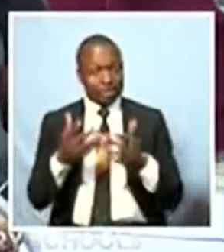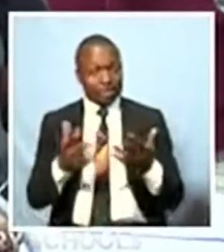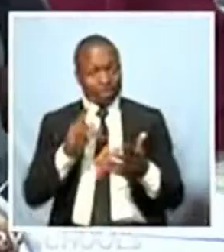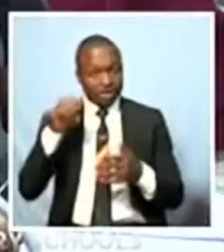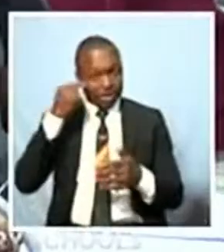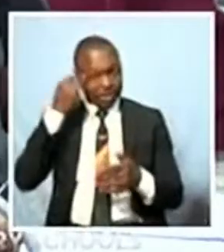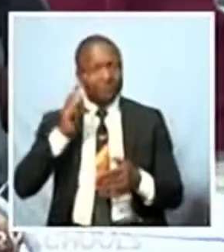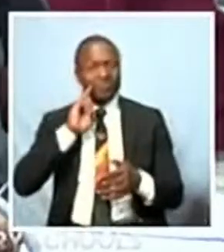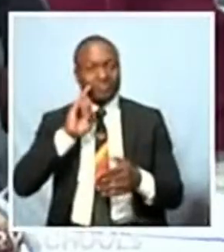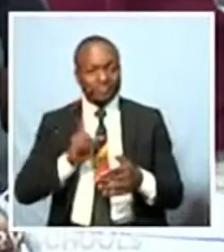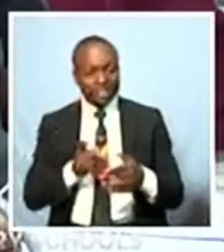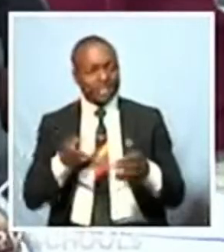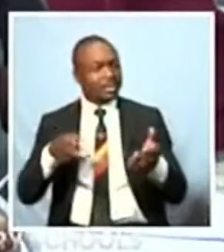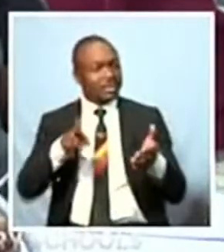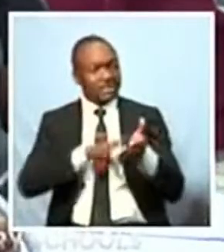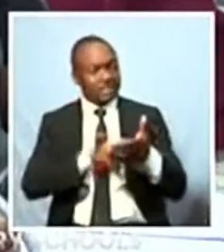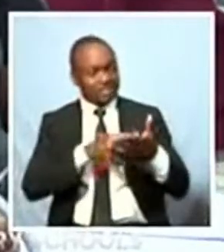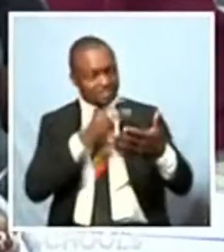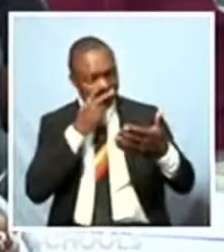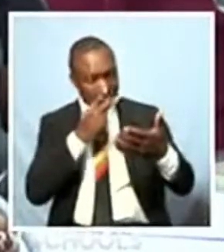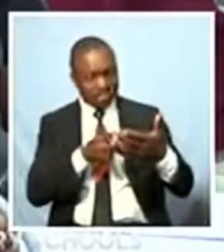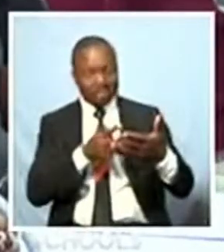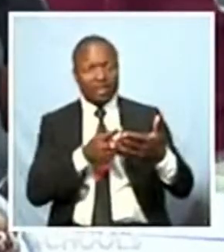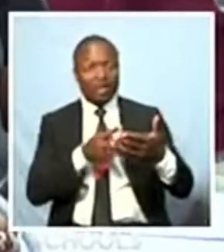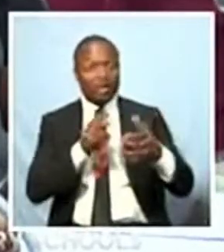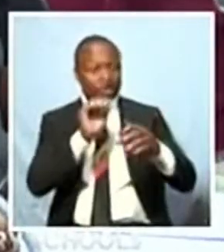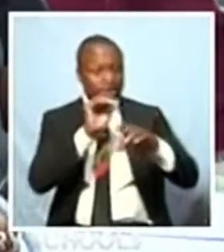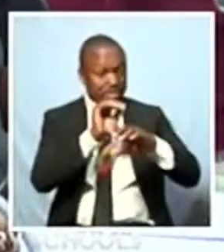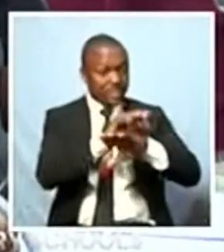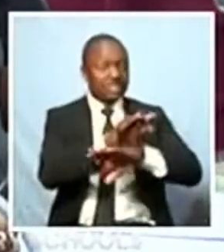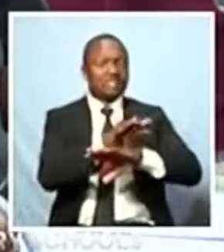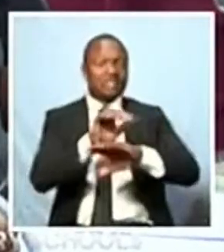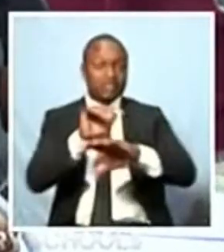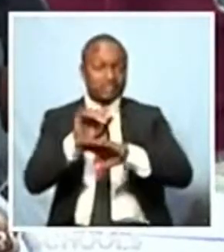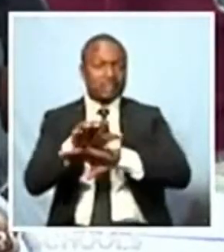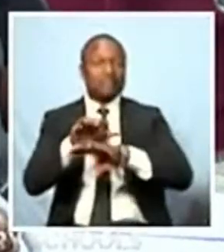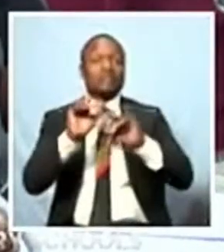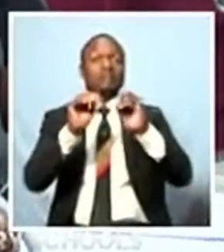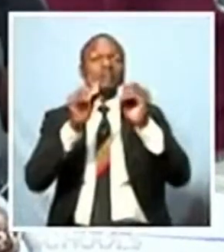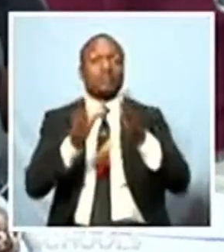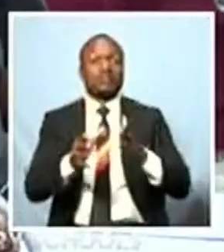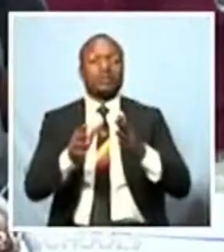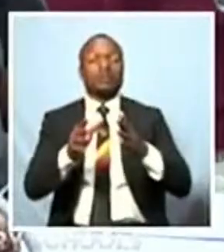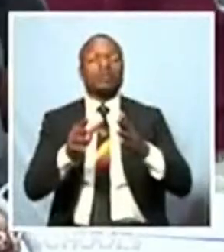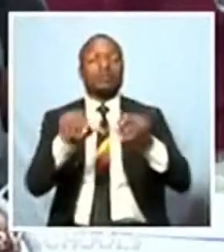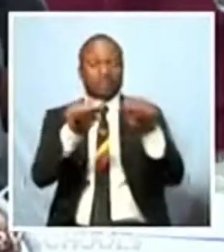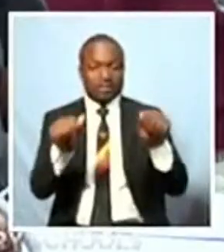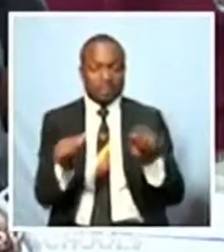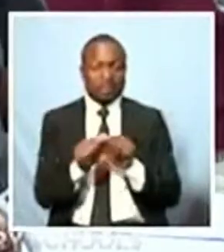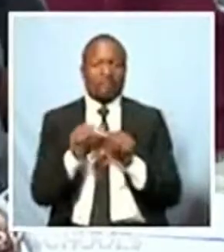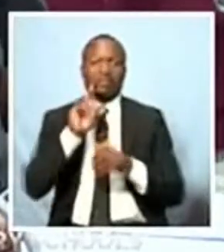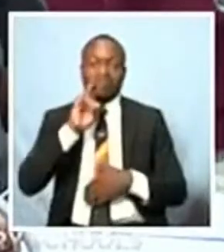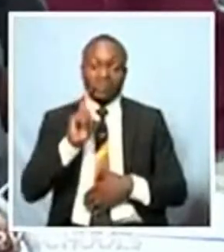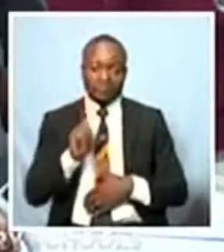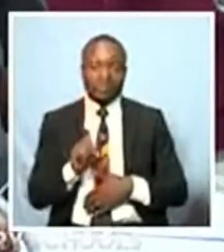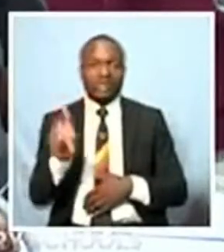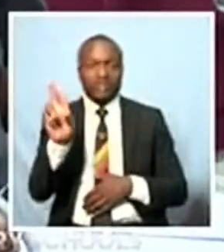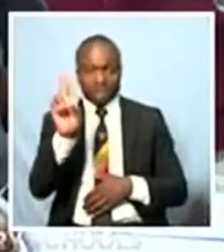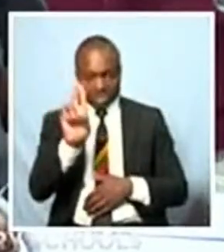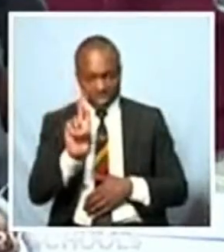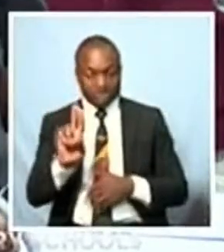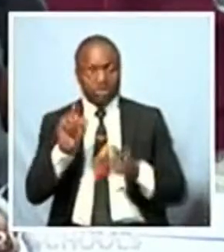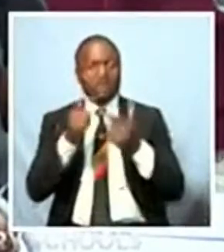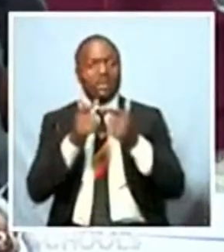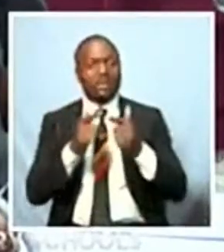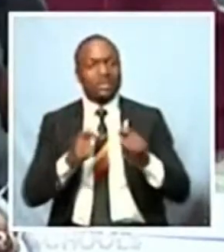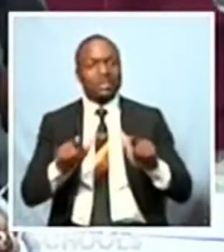at only deploying teachers in areas where they're supposed to use a language